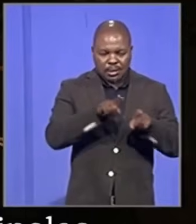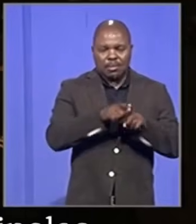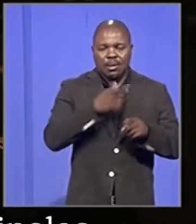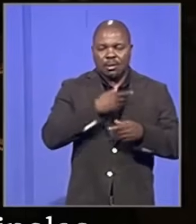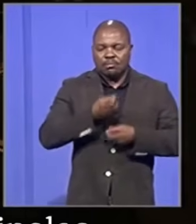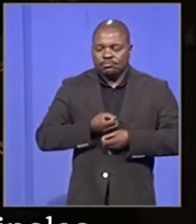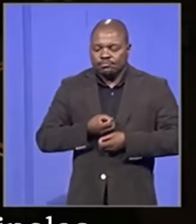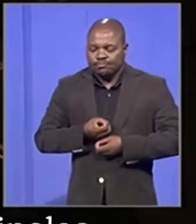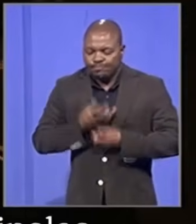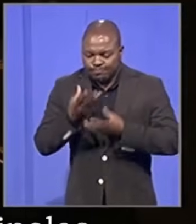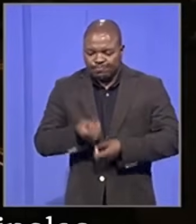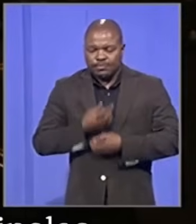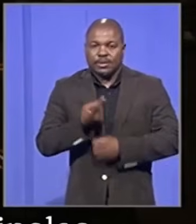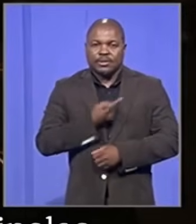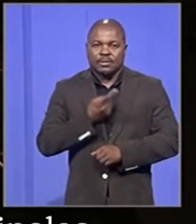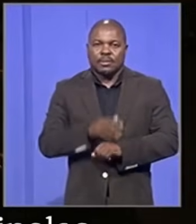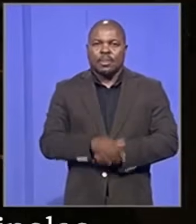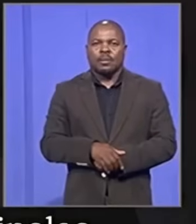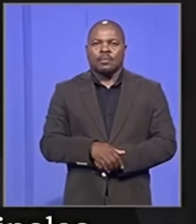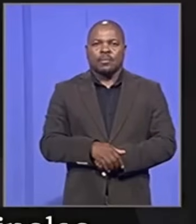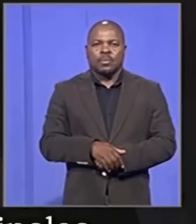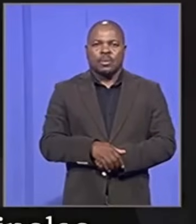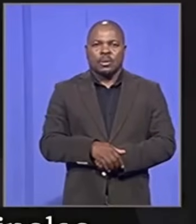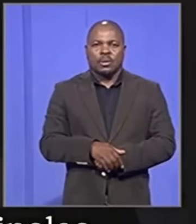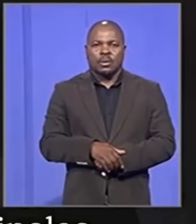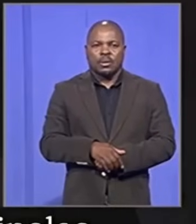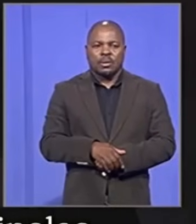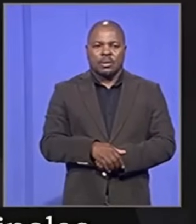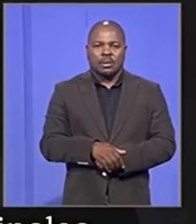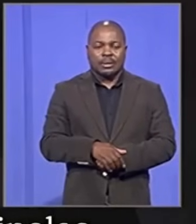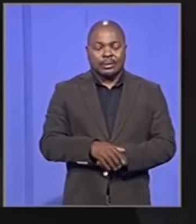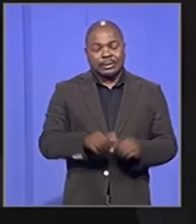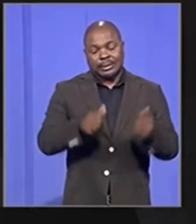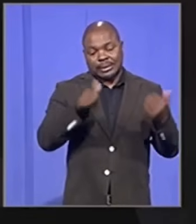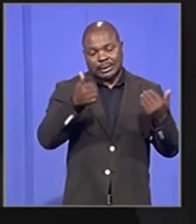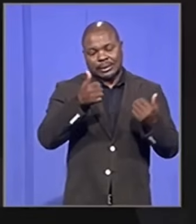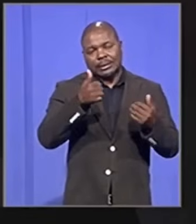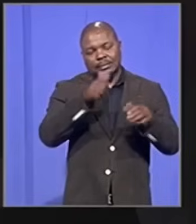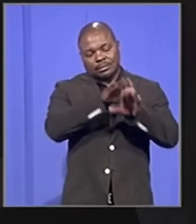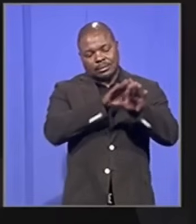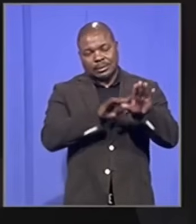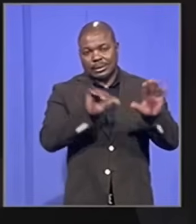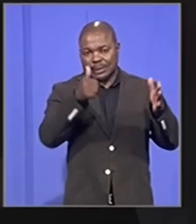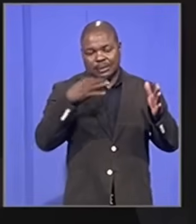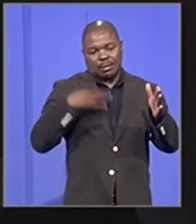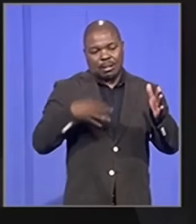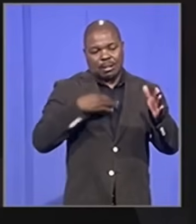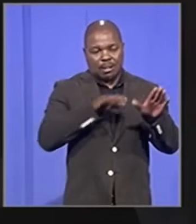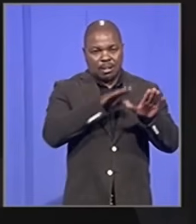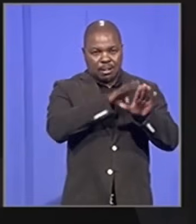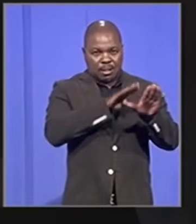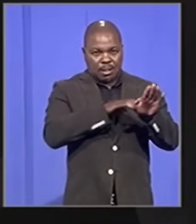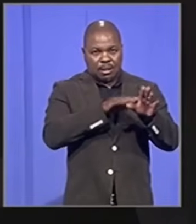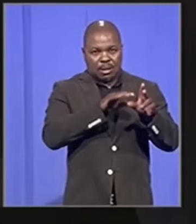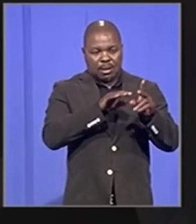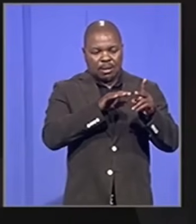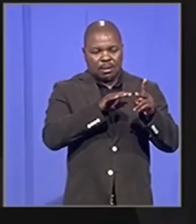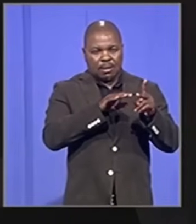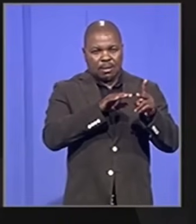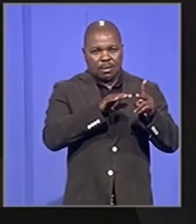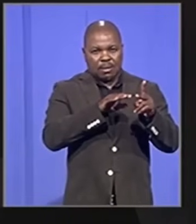a wona. We were 6 siblings, 6 girls, 6 boys,